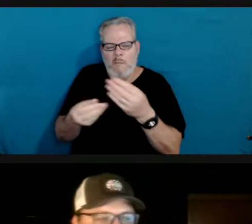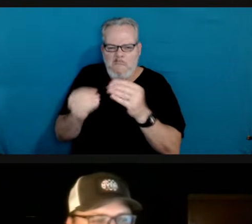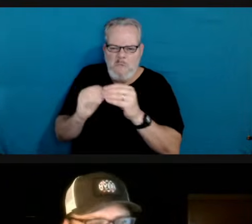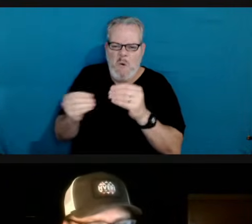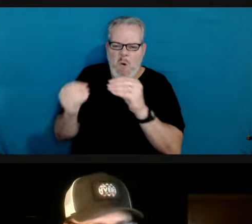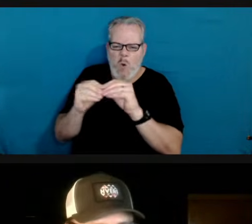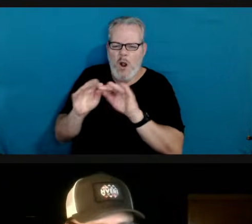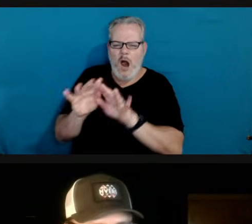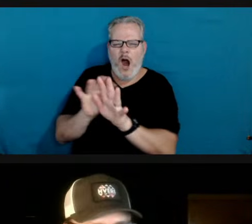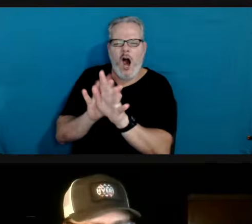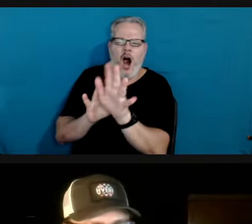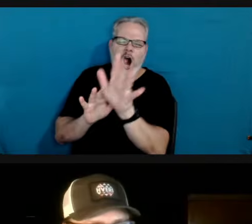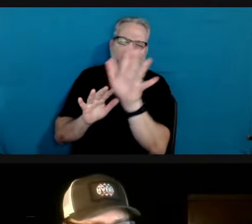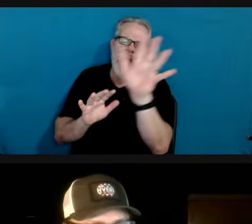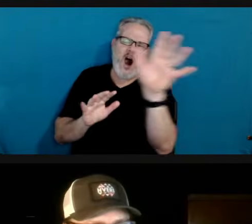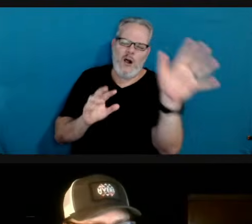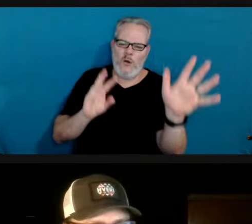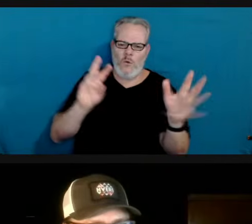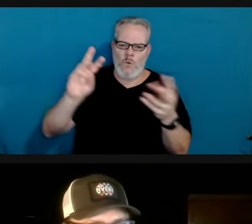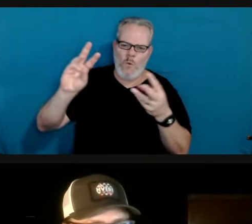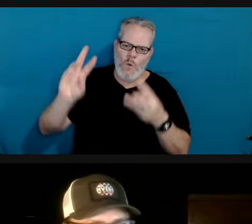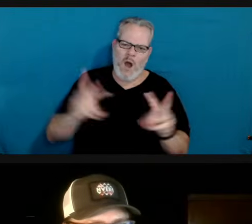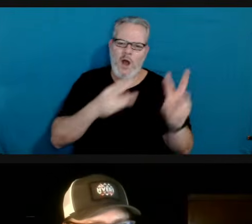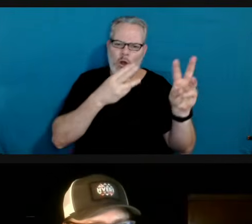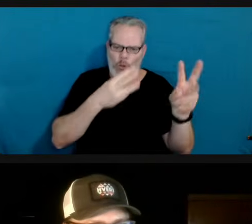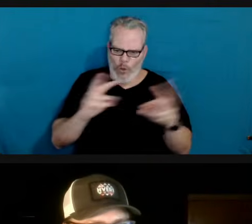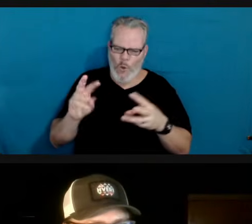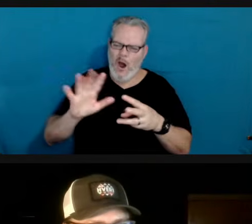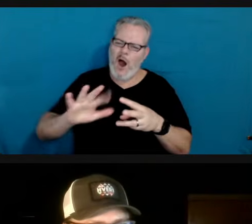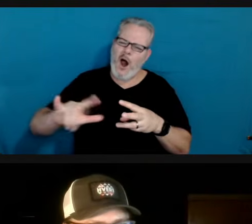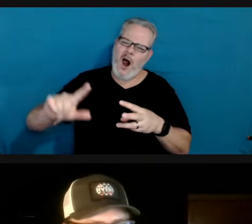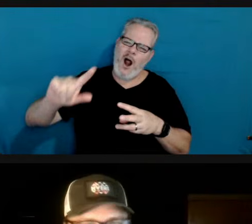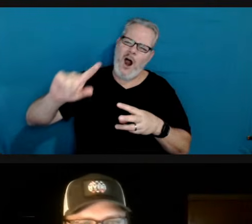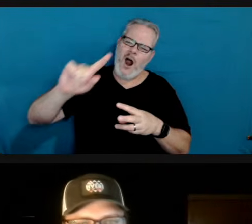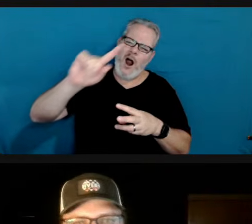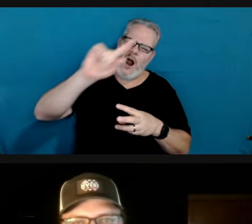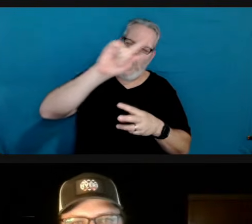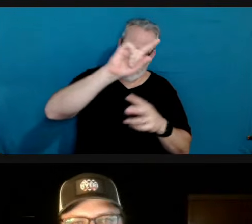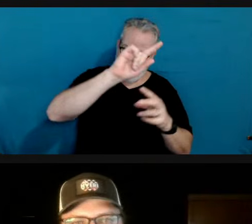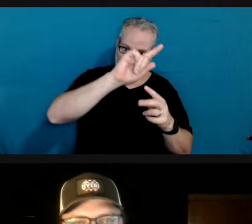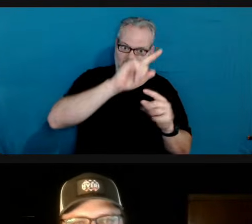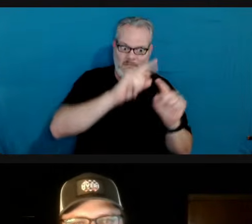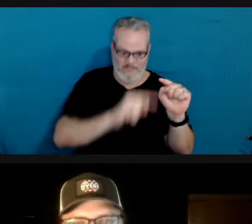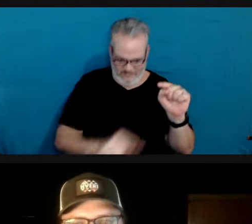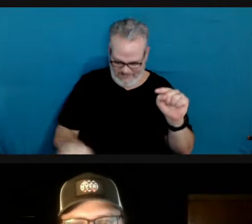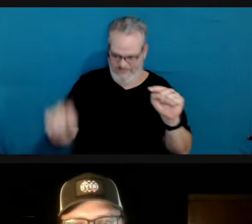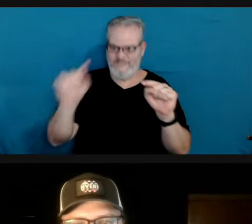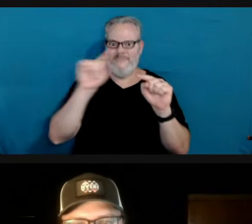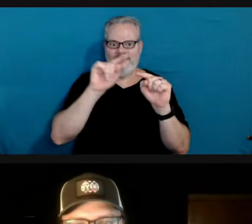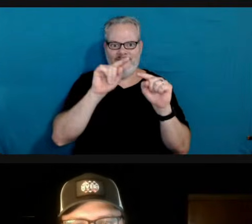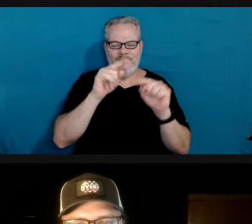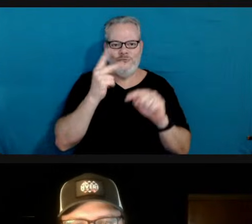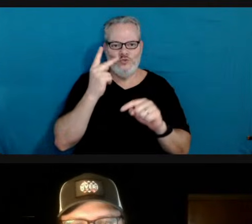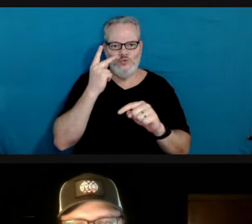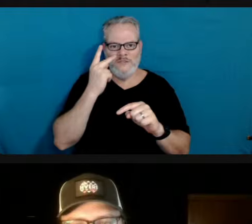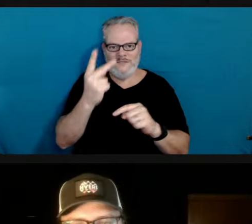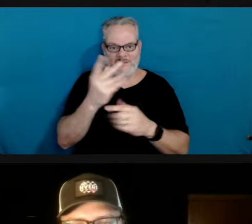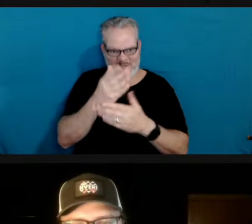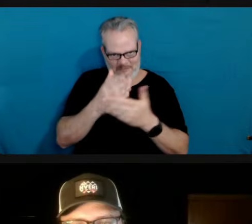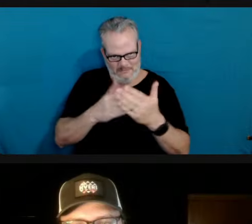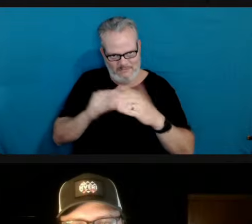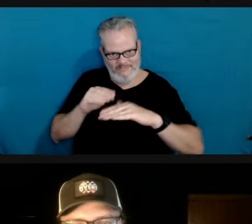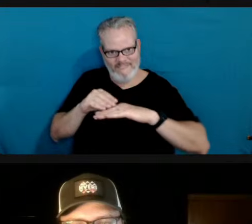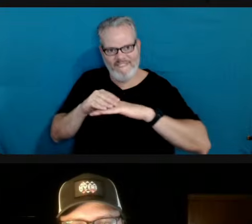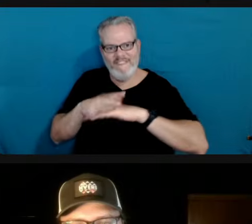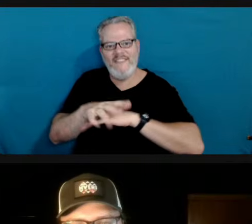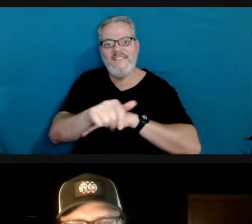Waikoloa and all the way up to Hawaii as well. And in fact, you could imagine that there could be some effect onto some of the other islands